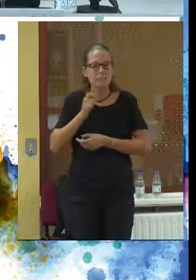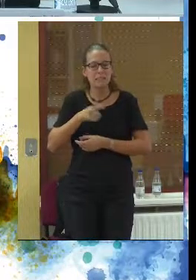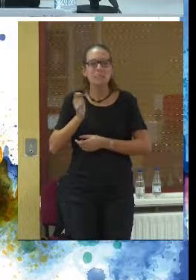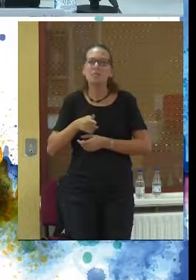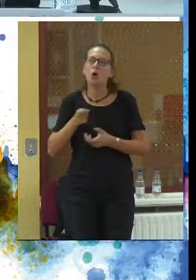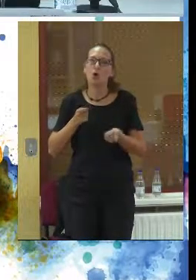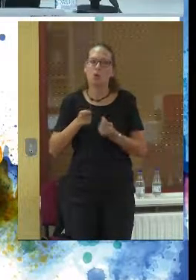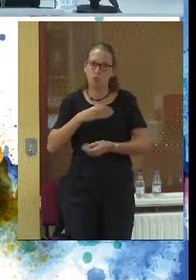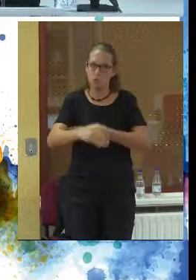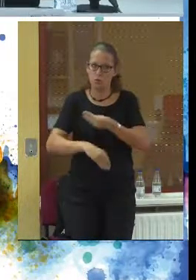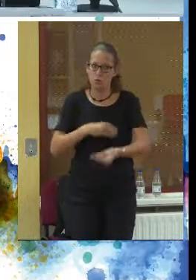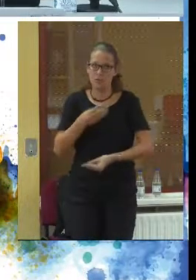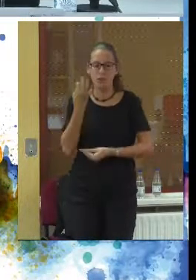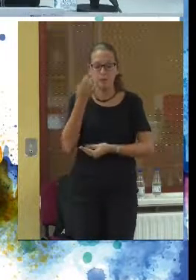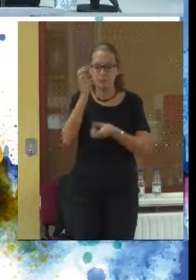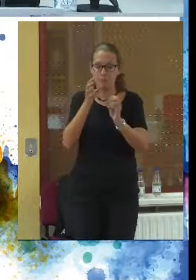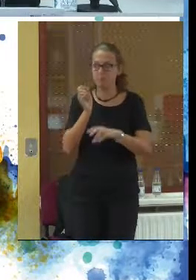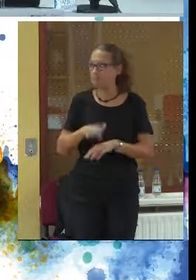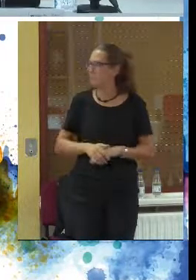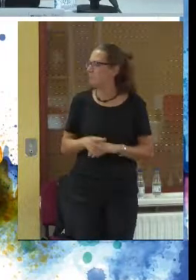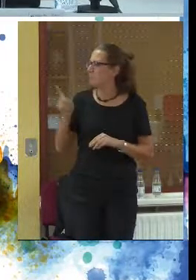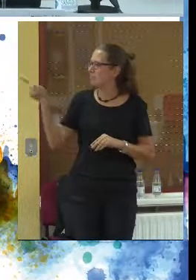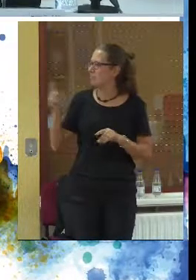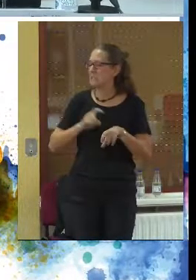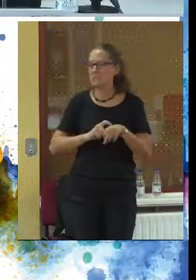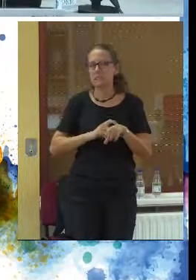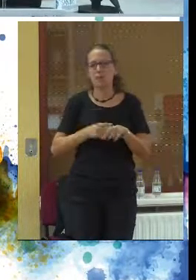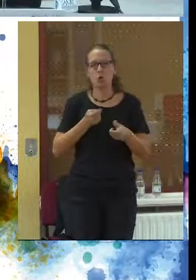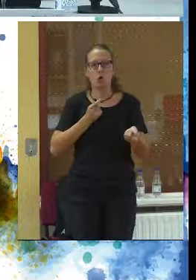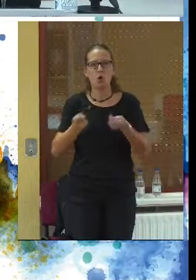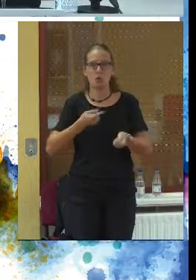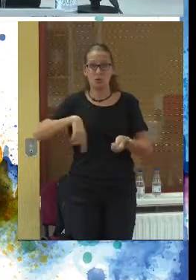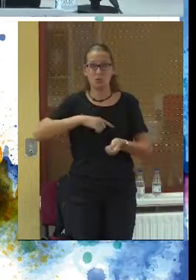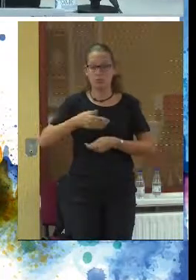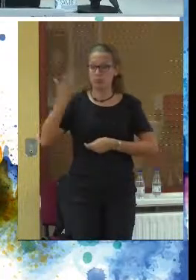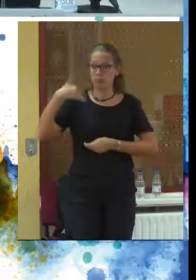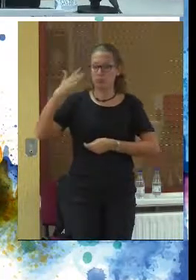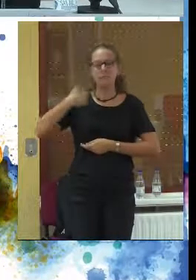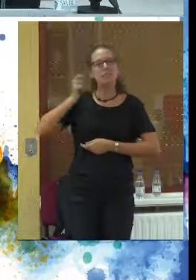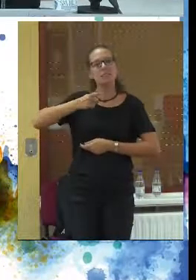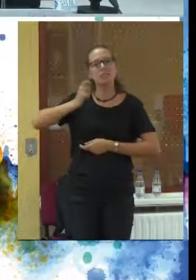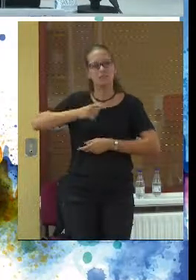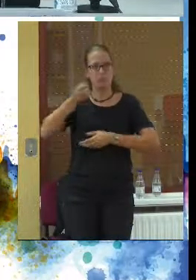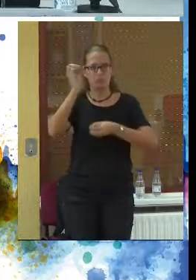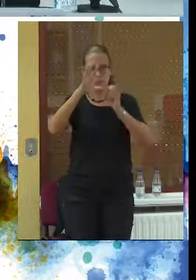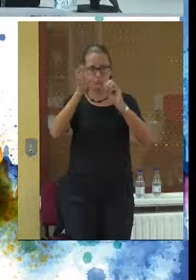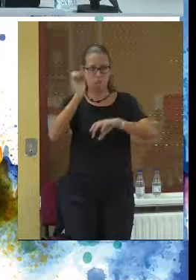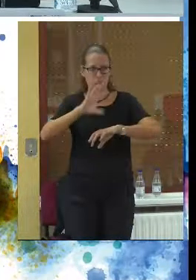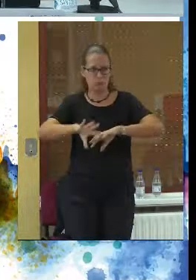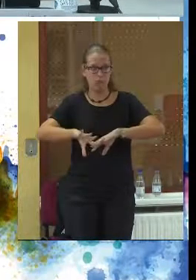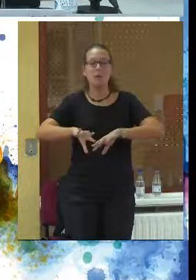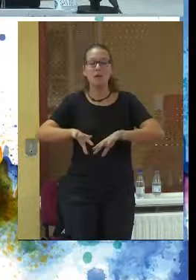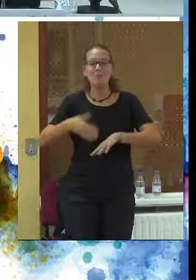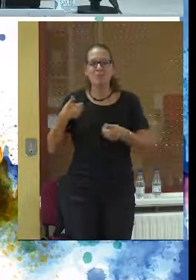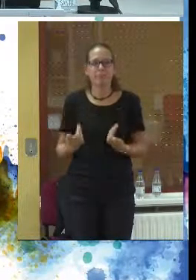different periodical controls. This is one type of control that we used to do.